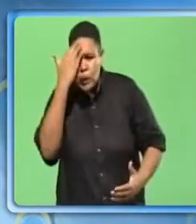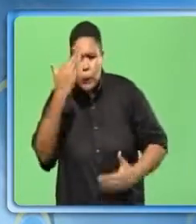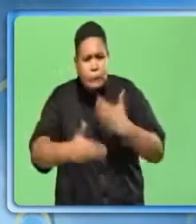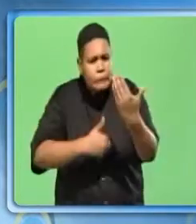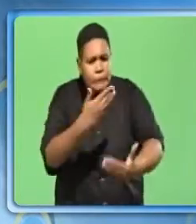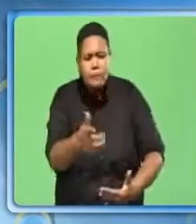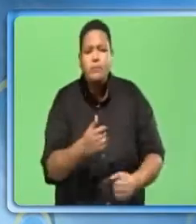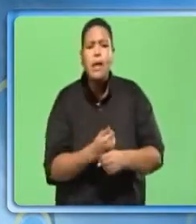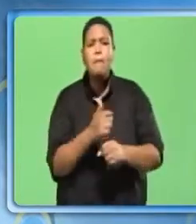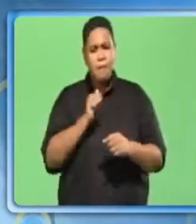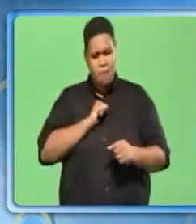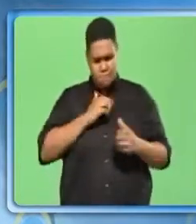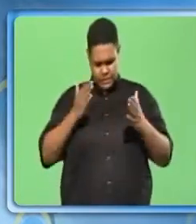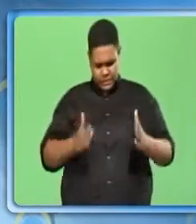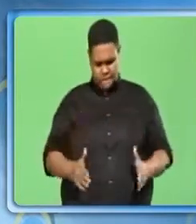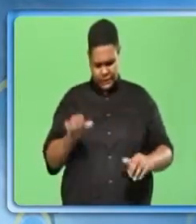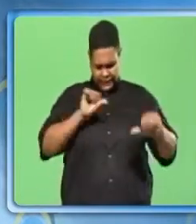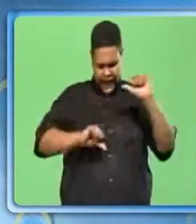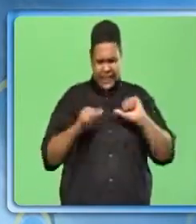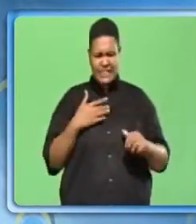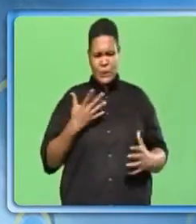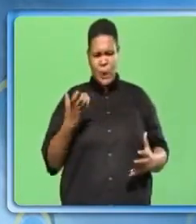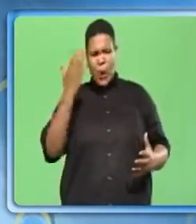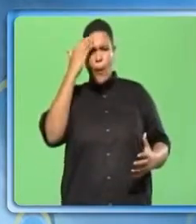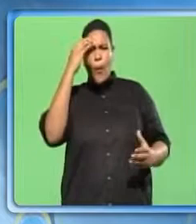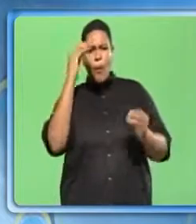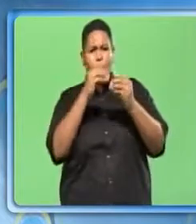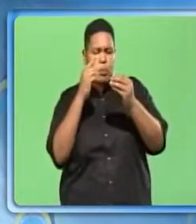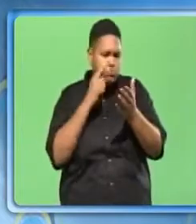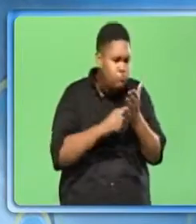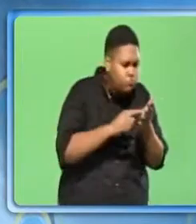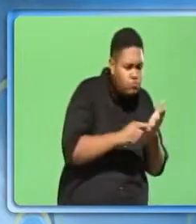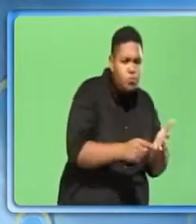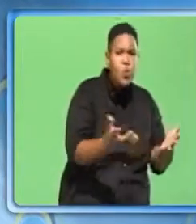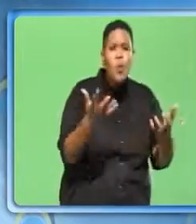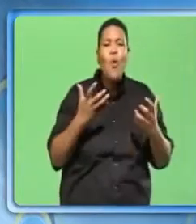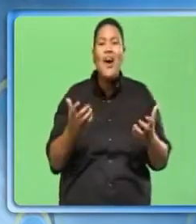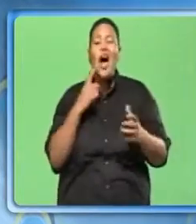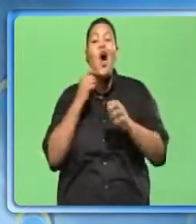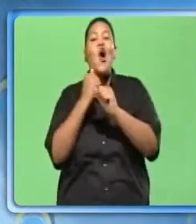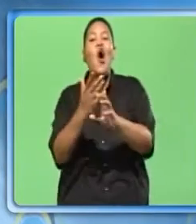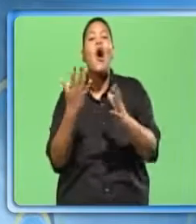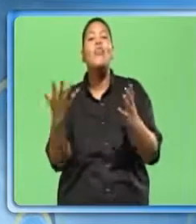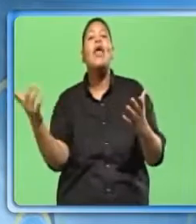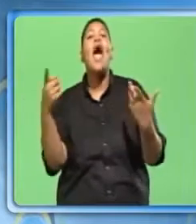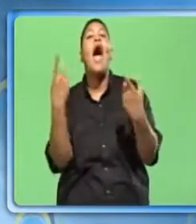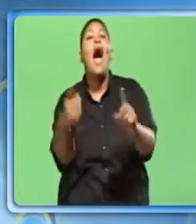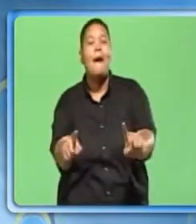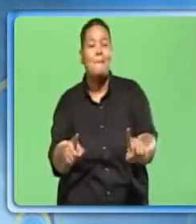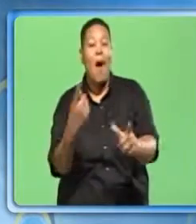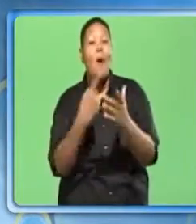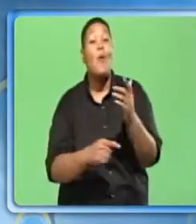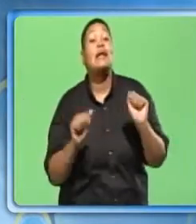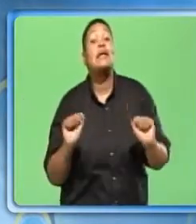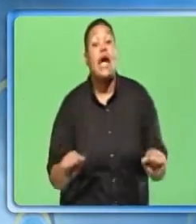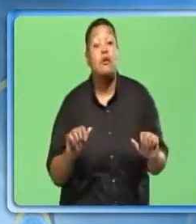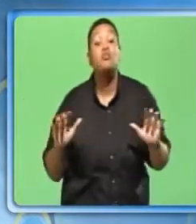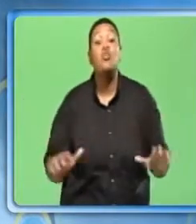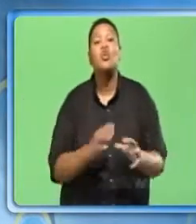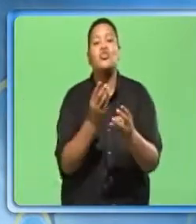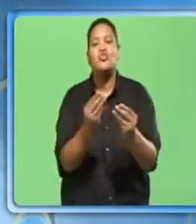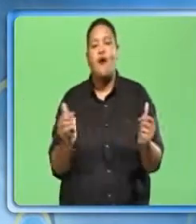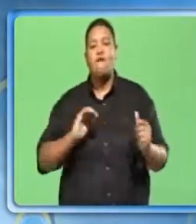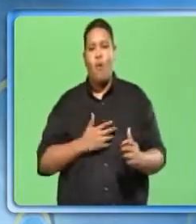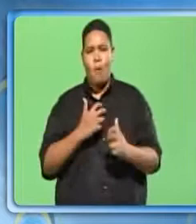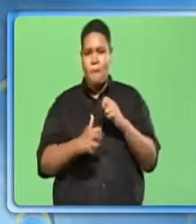and make the scientist want to investigate and find out what causes things to happen and what can be done to solve